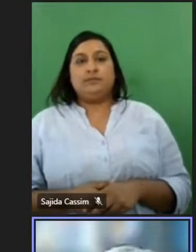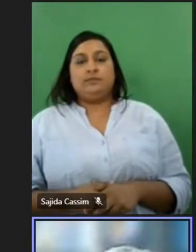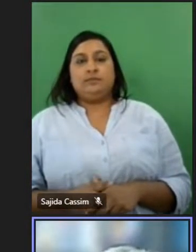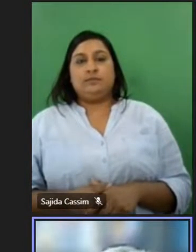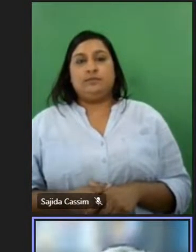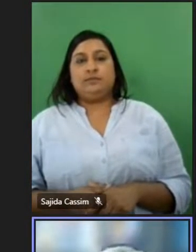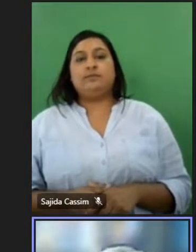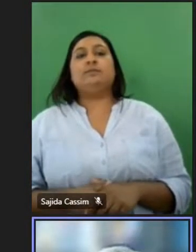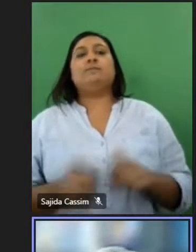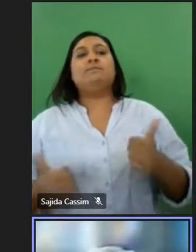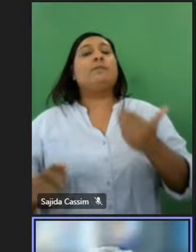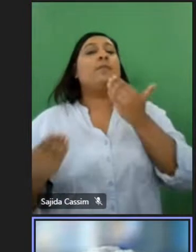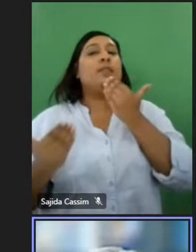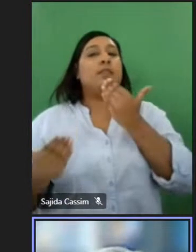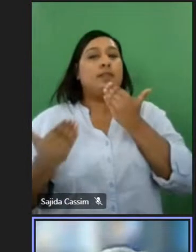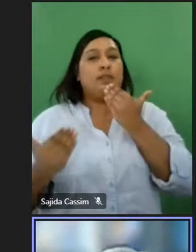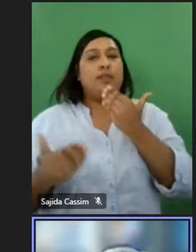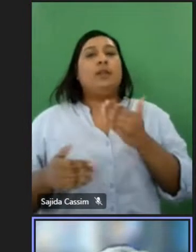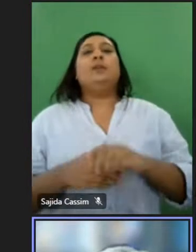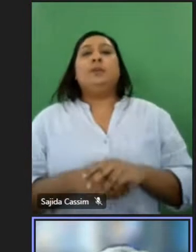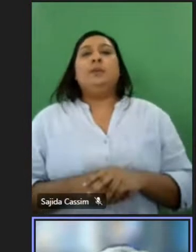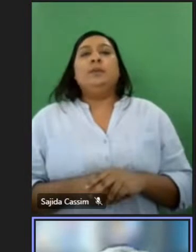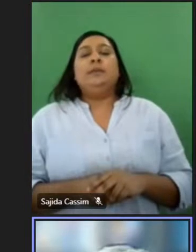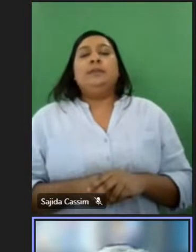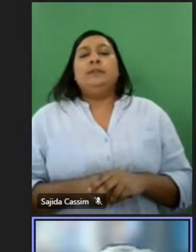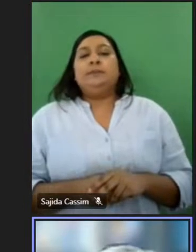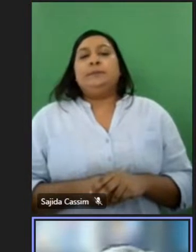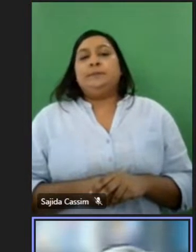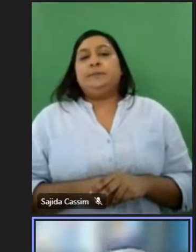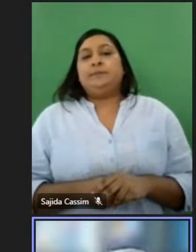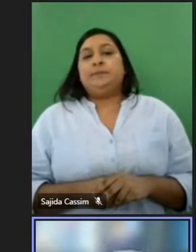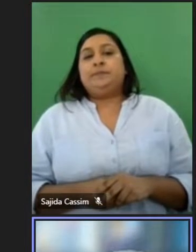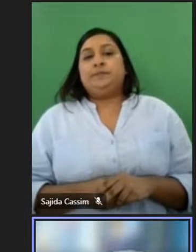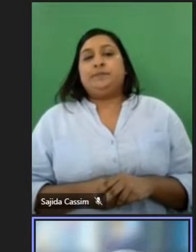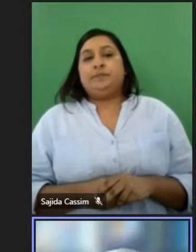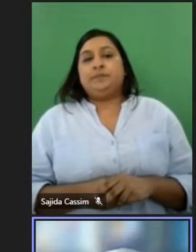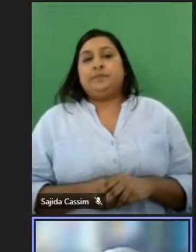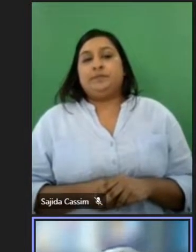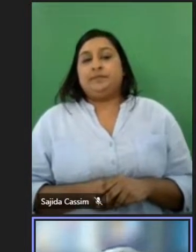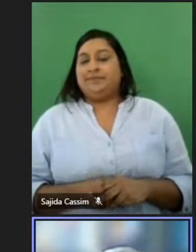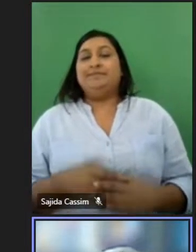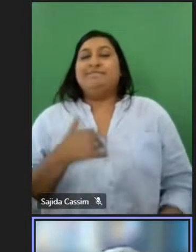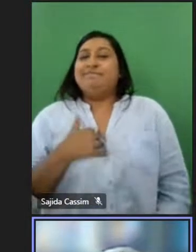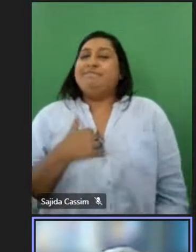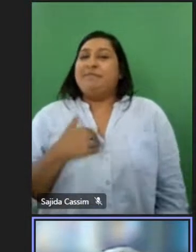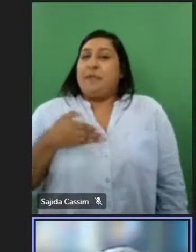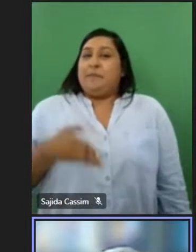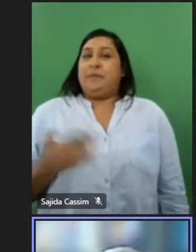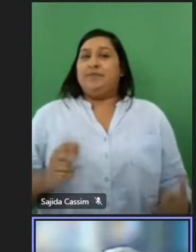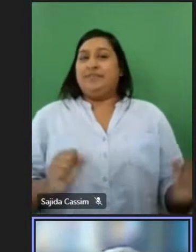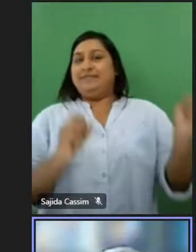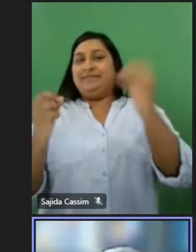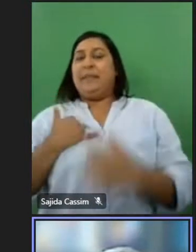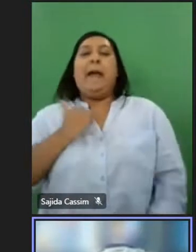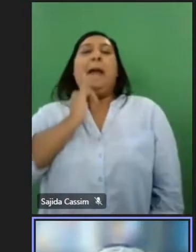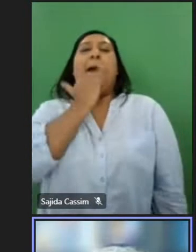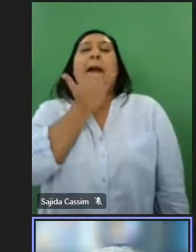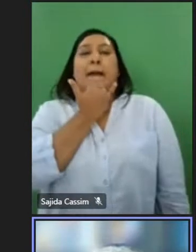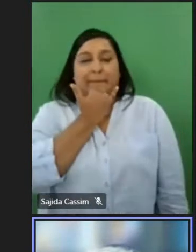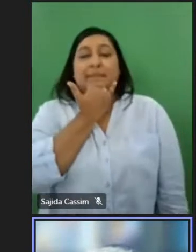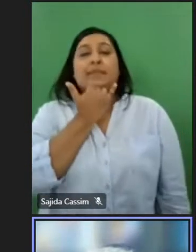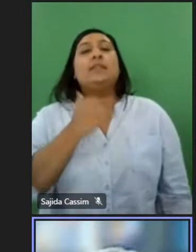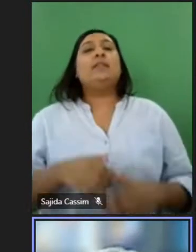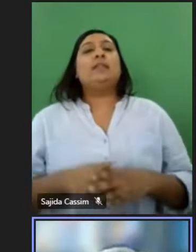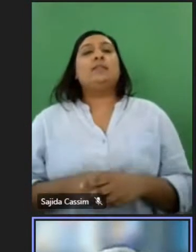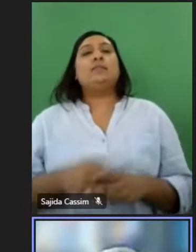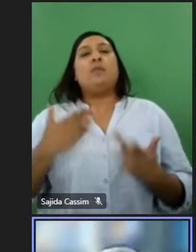Thank you very much, Ayanda. And I'm very happy to be here today to talk to everybody and to share